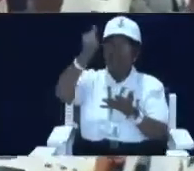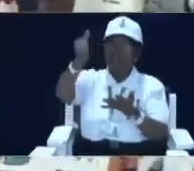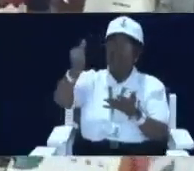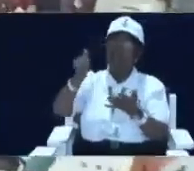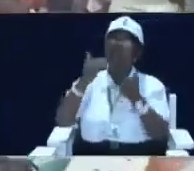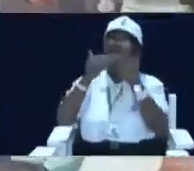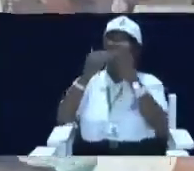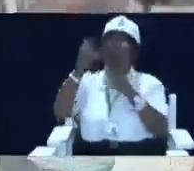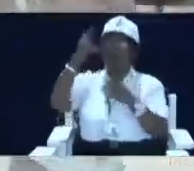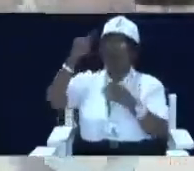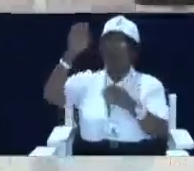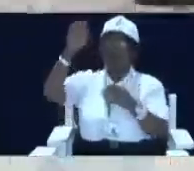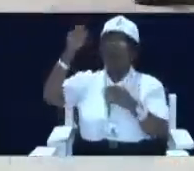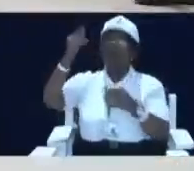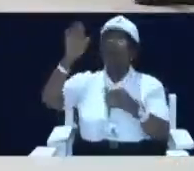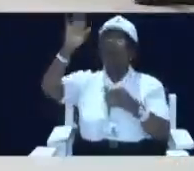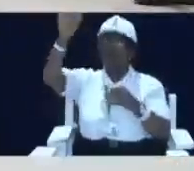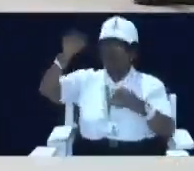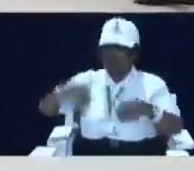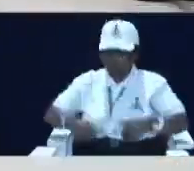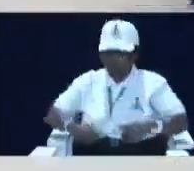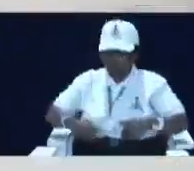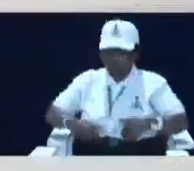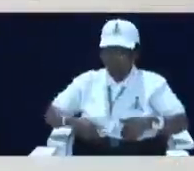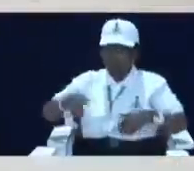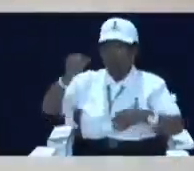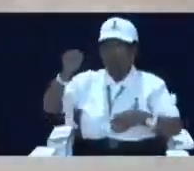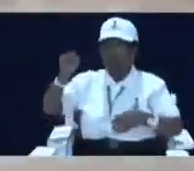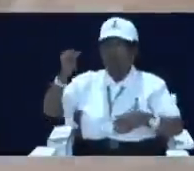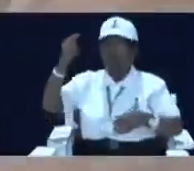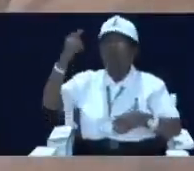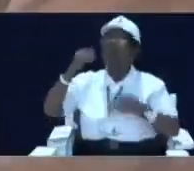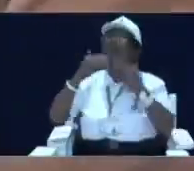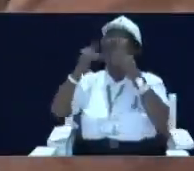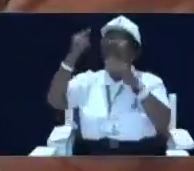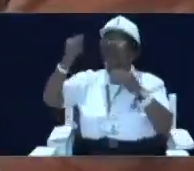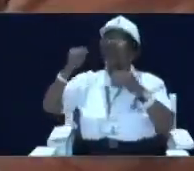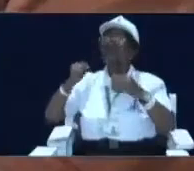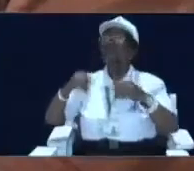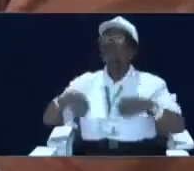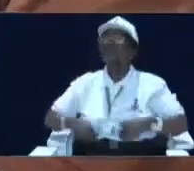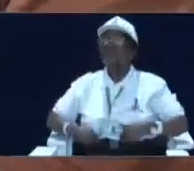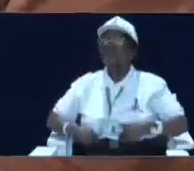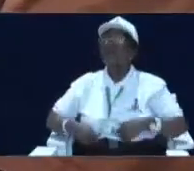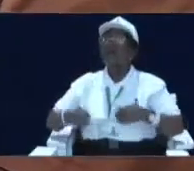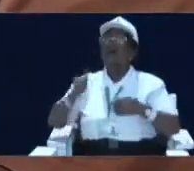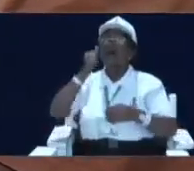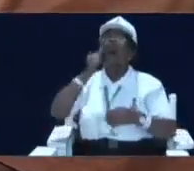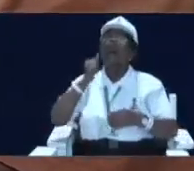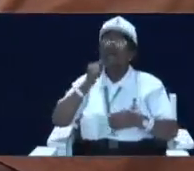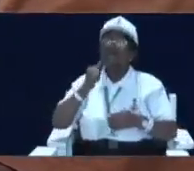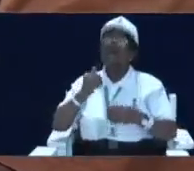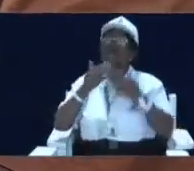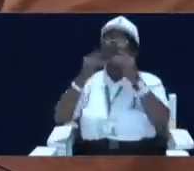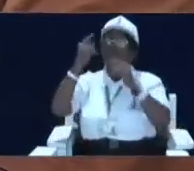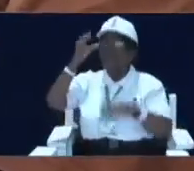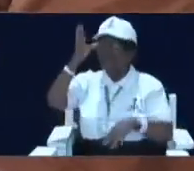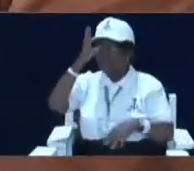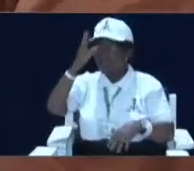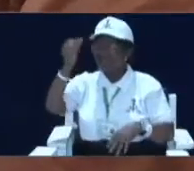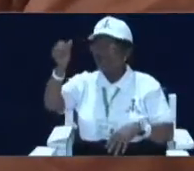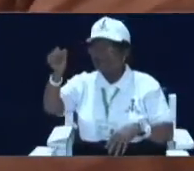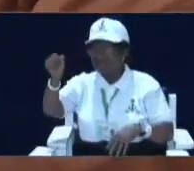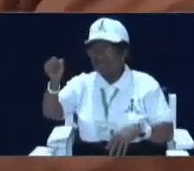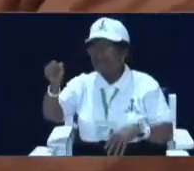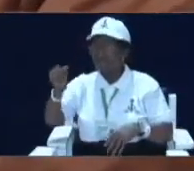Thank you for your youth. Thank you for the young adults. Thank you for the fathers.